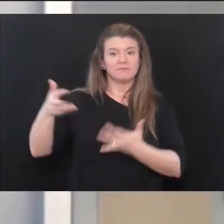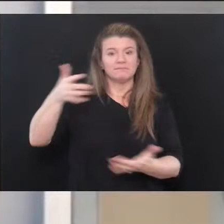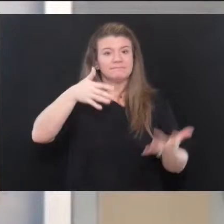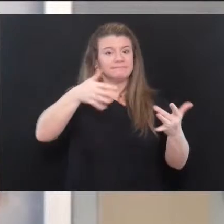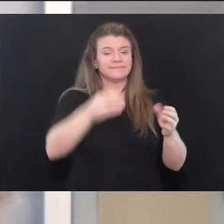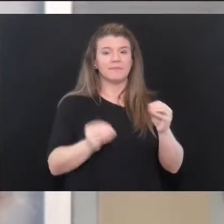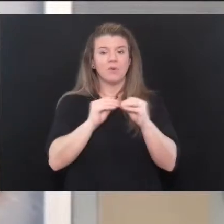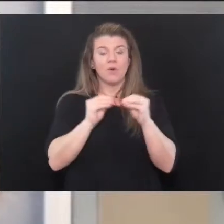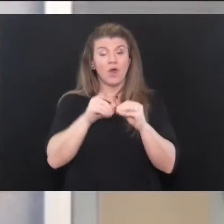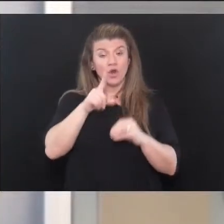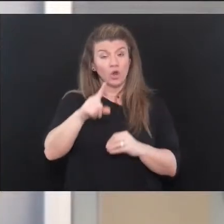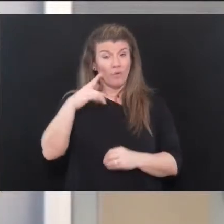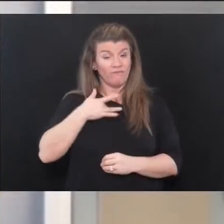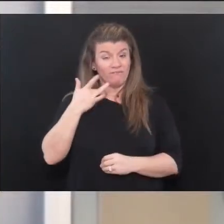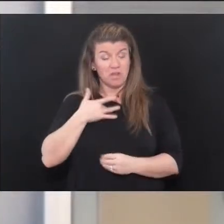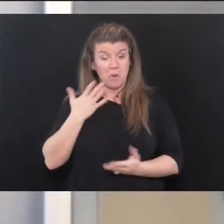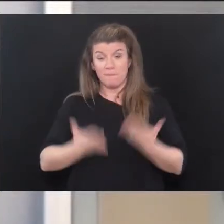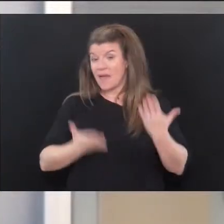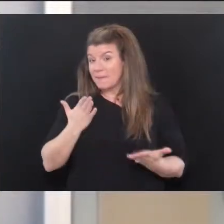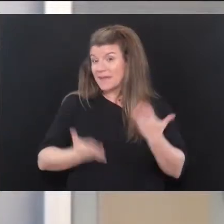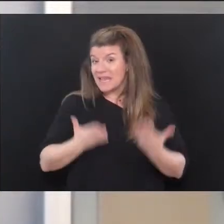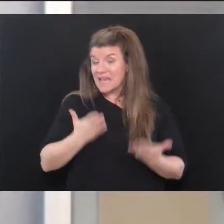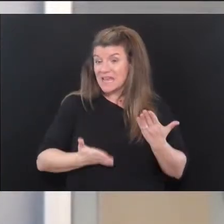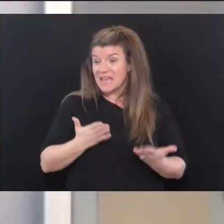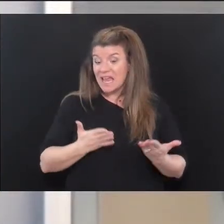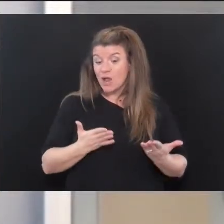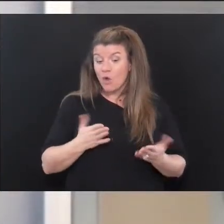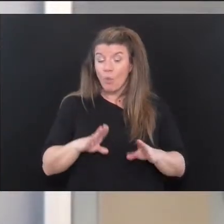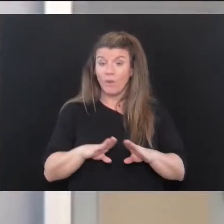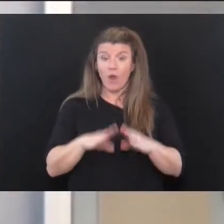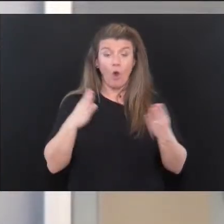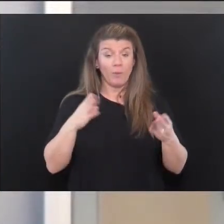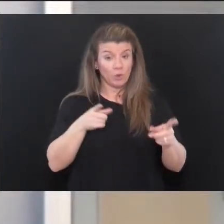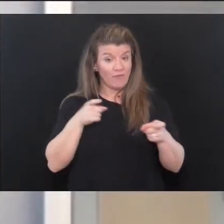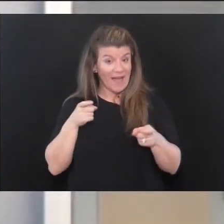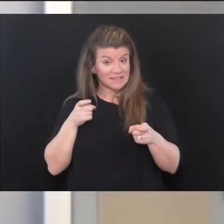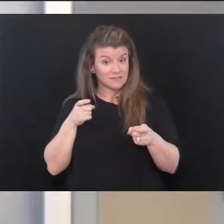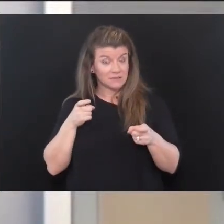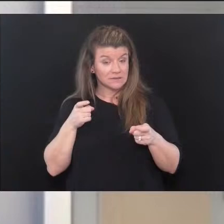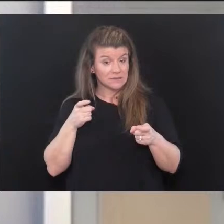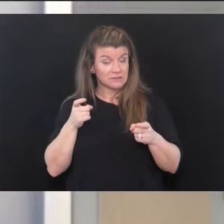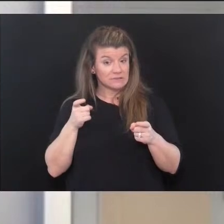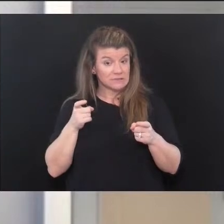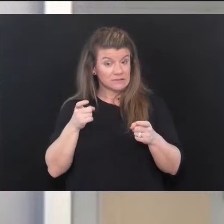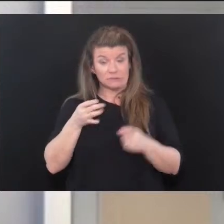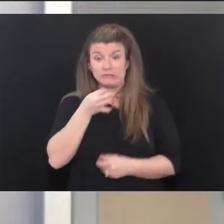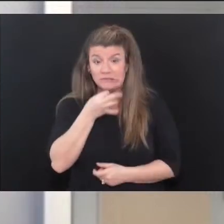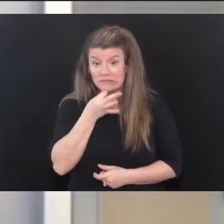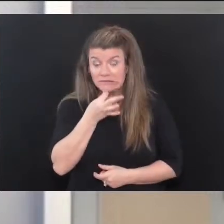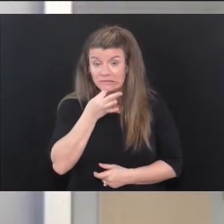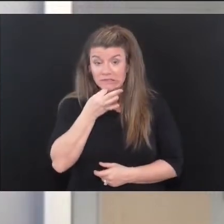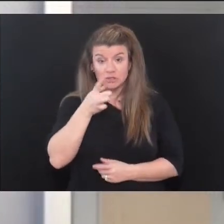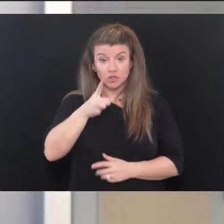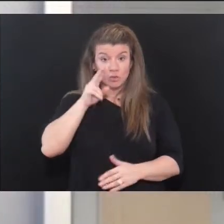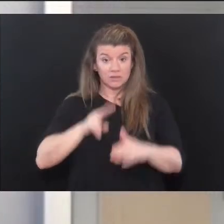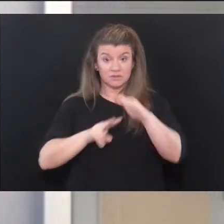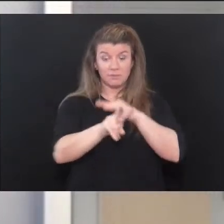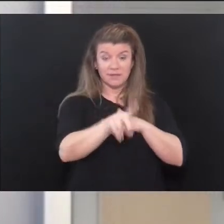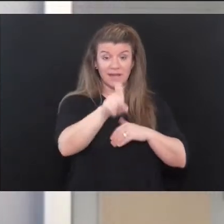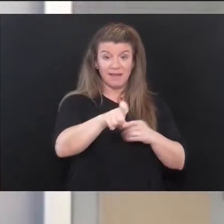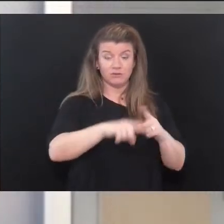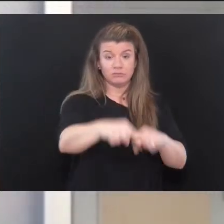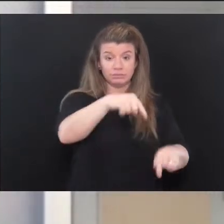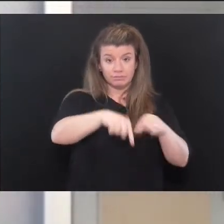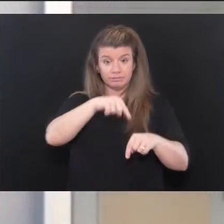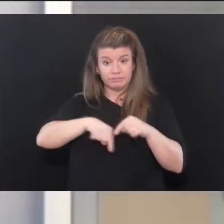Governor, do you think perhaps it was opened too quickly, too much, too soon? Would you anticipate having to ramp